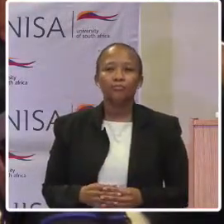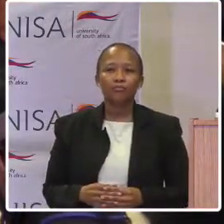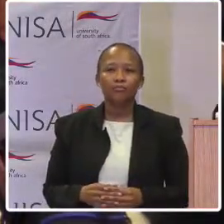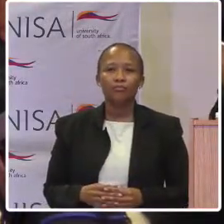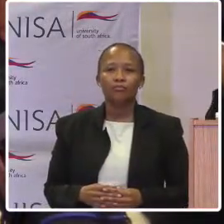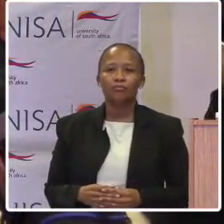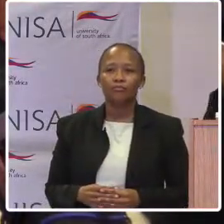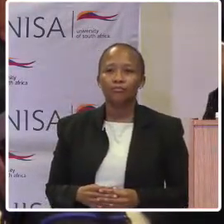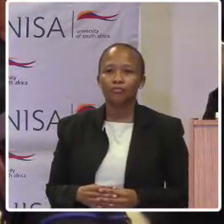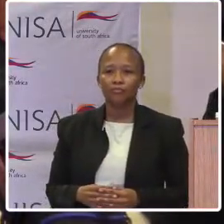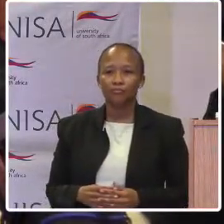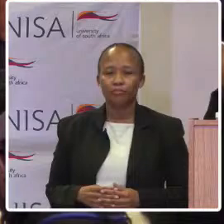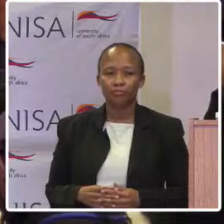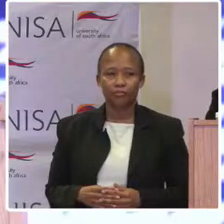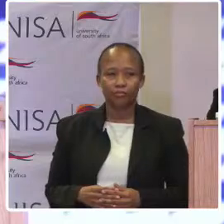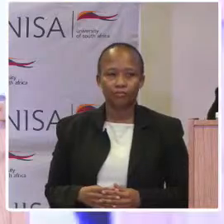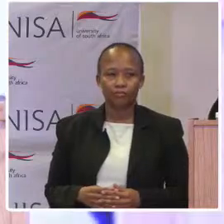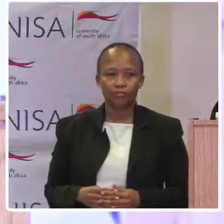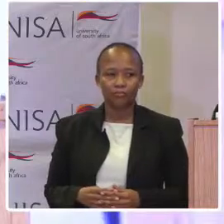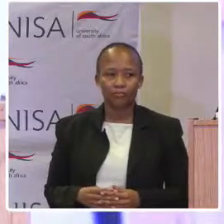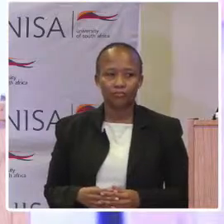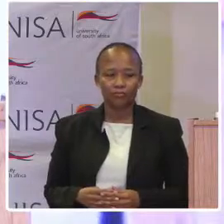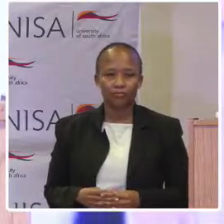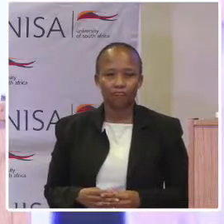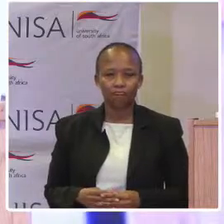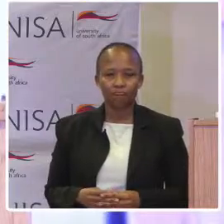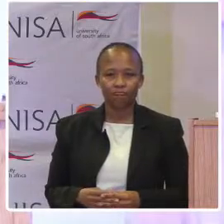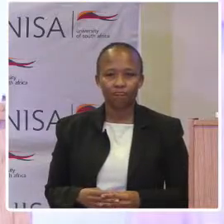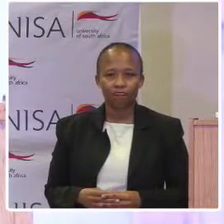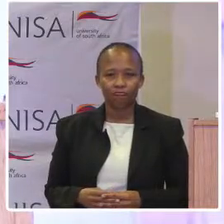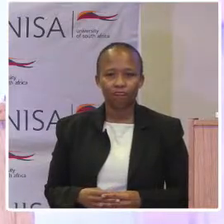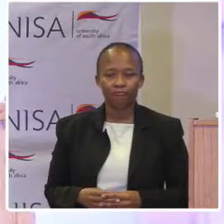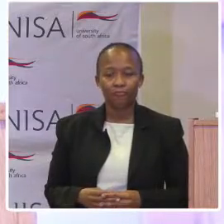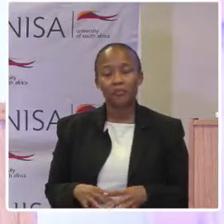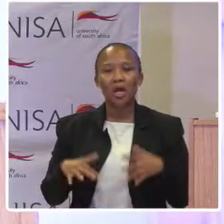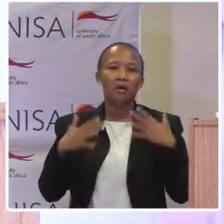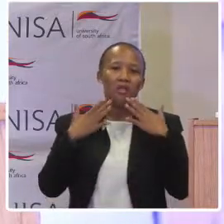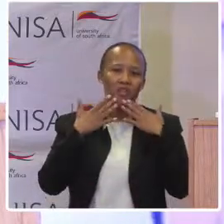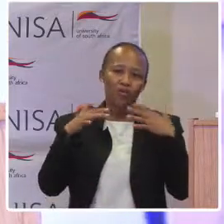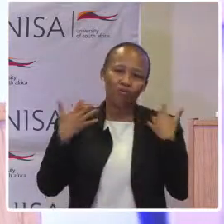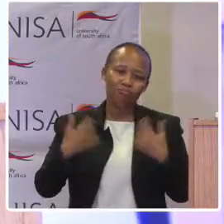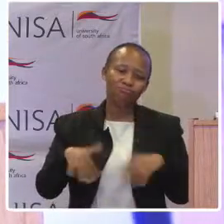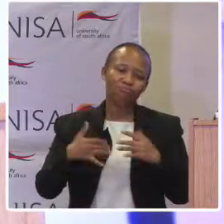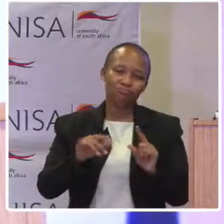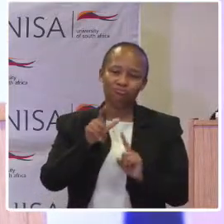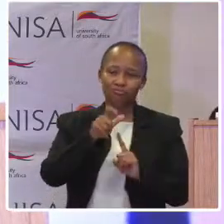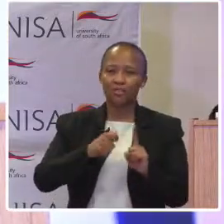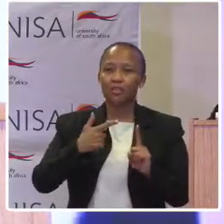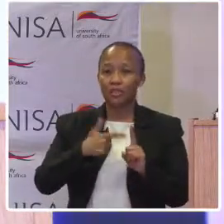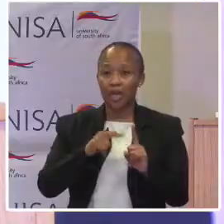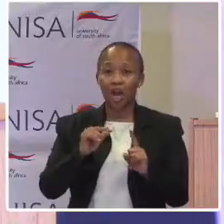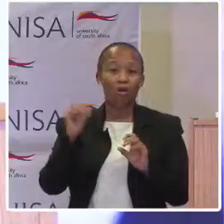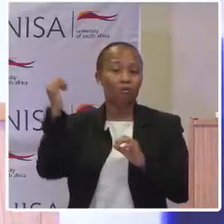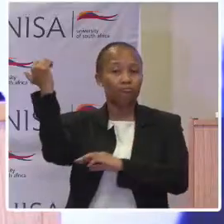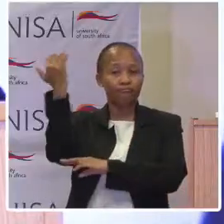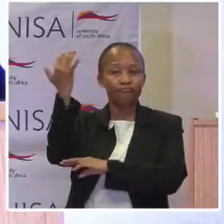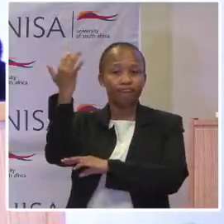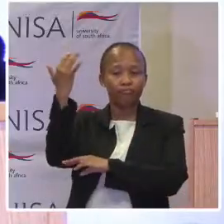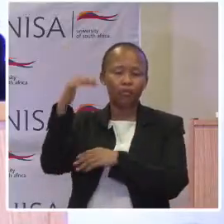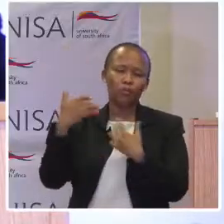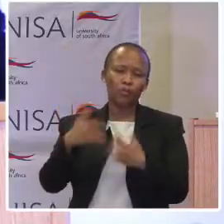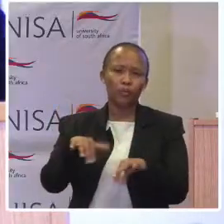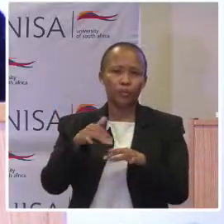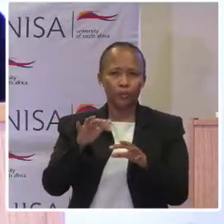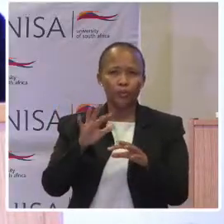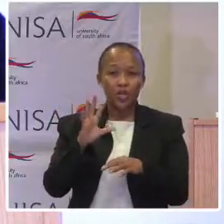Thank you so much, Advocate. It was quite an informative presentation. From this presentation,